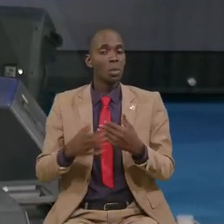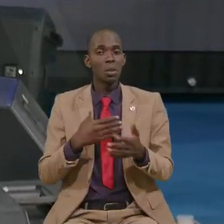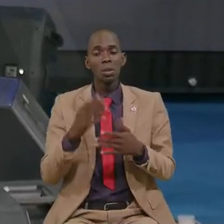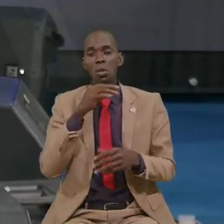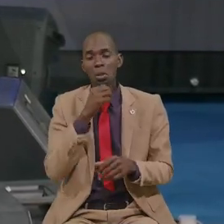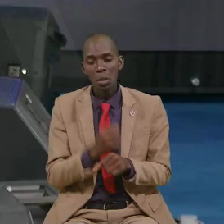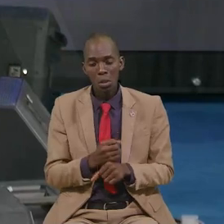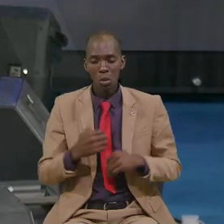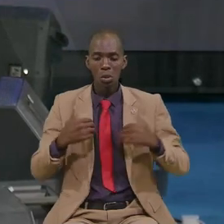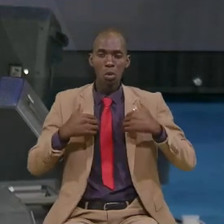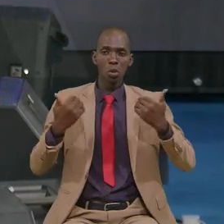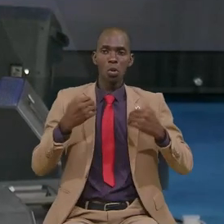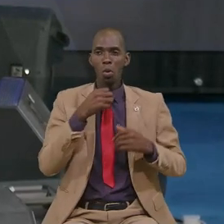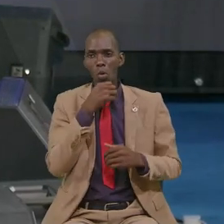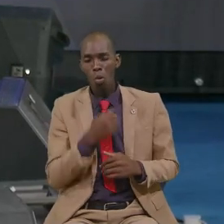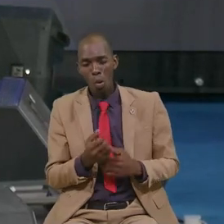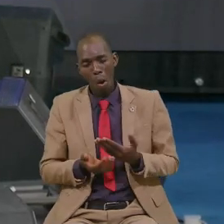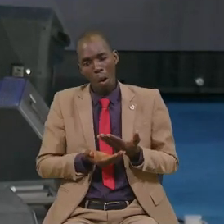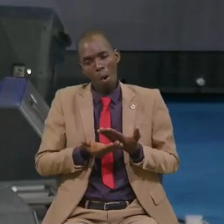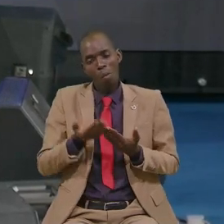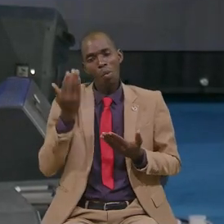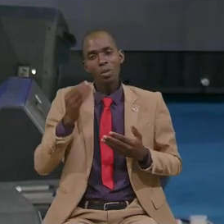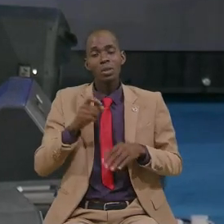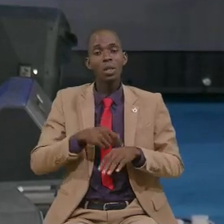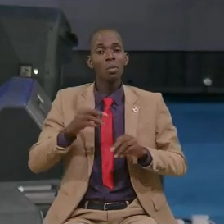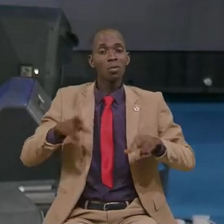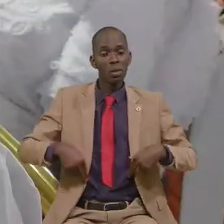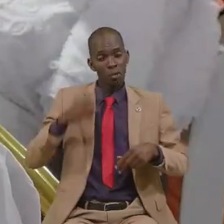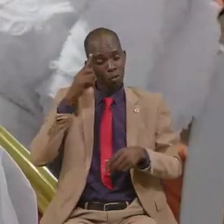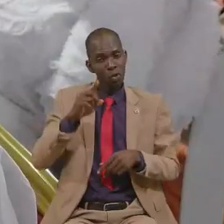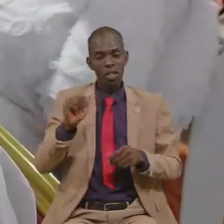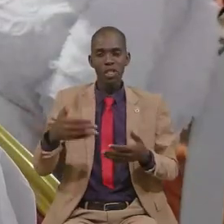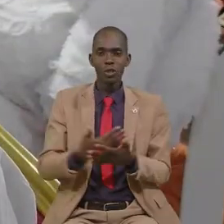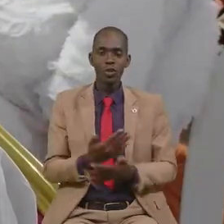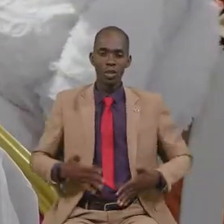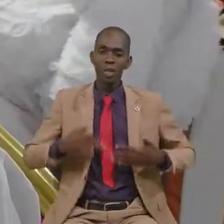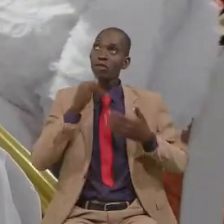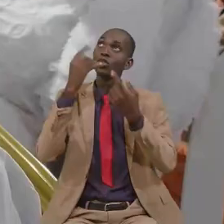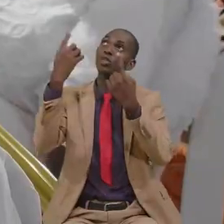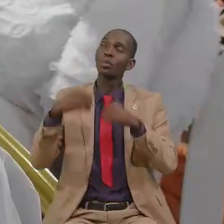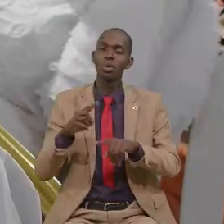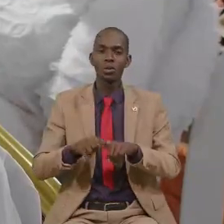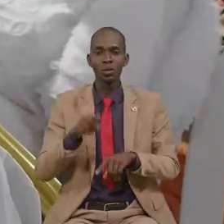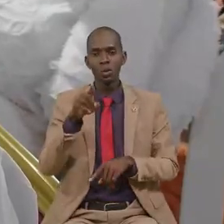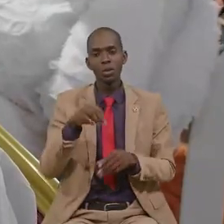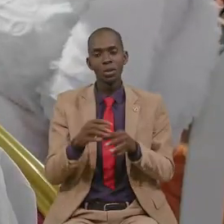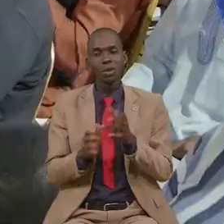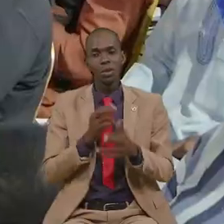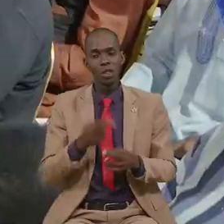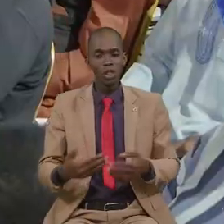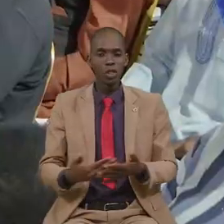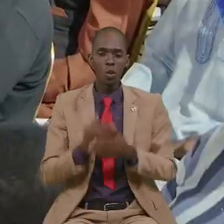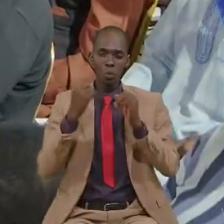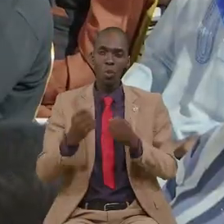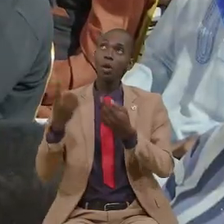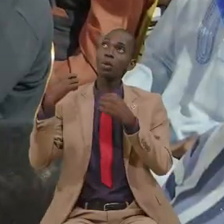are almost retiring, you have retired, a new life is coming. A new power is coming. A new